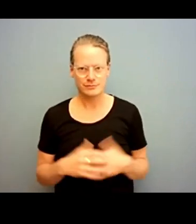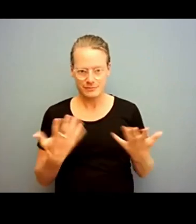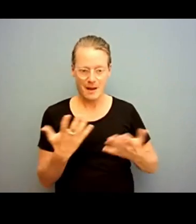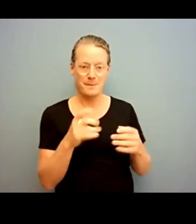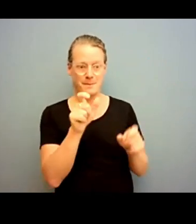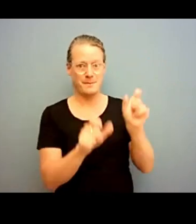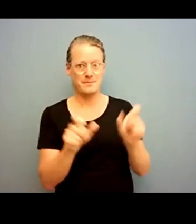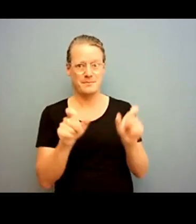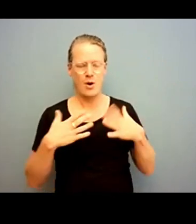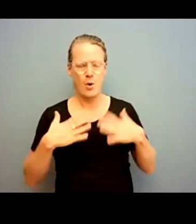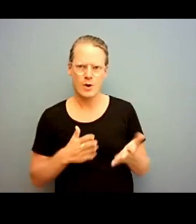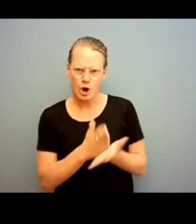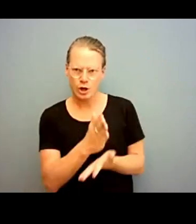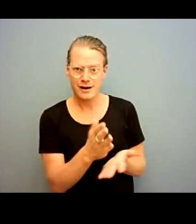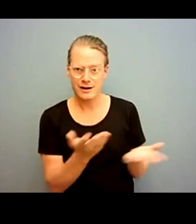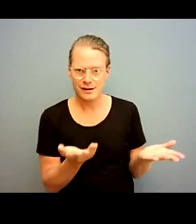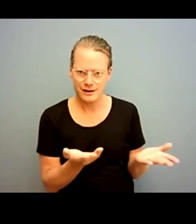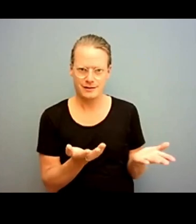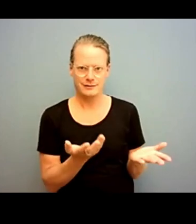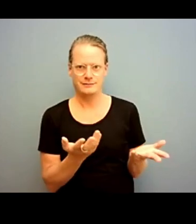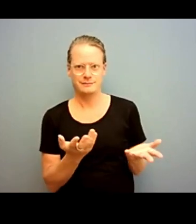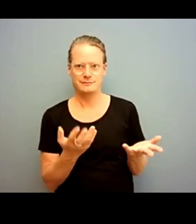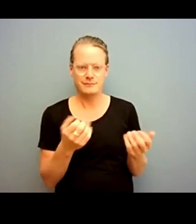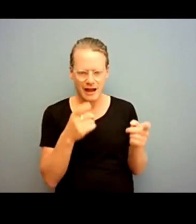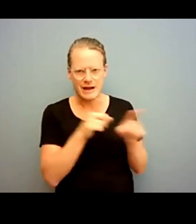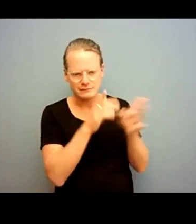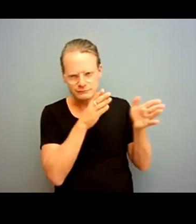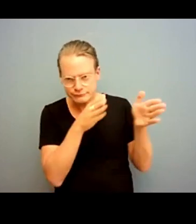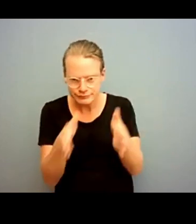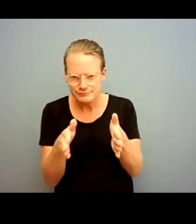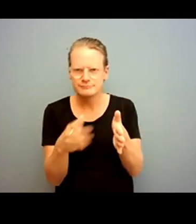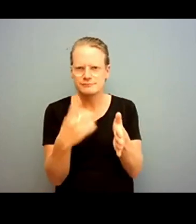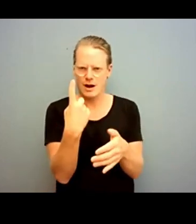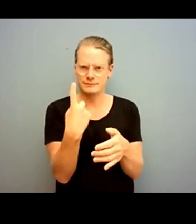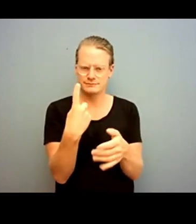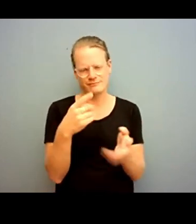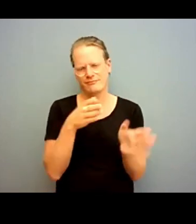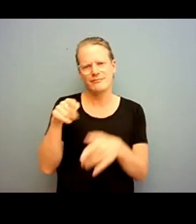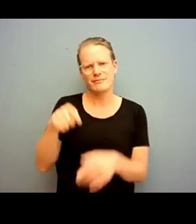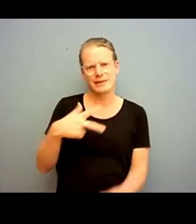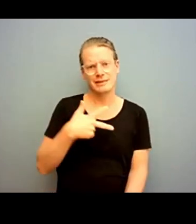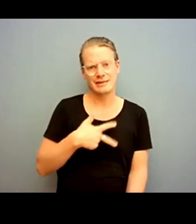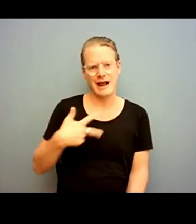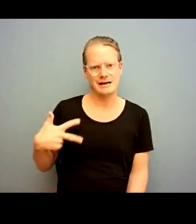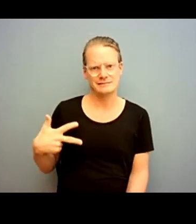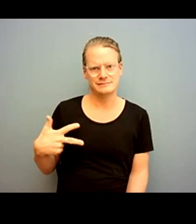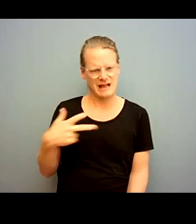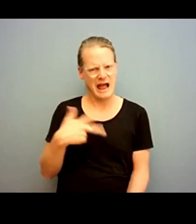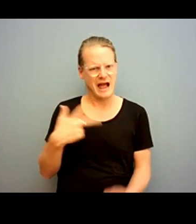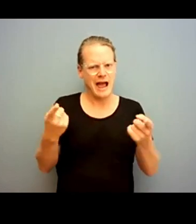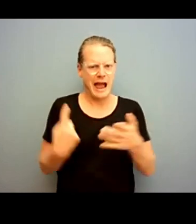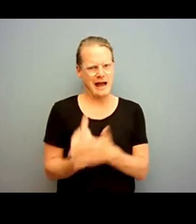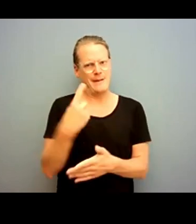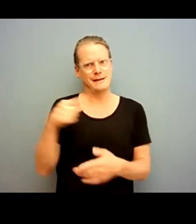disabilities in a Danish case. And Indigenous persons around the world probably constitute what's